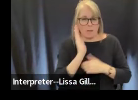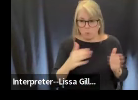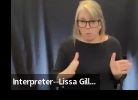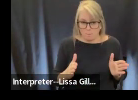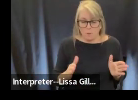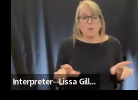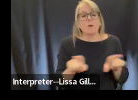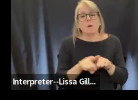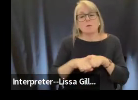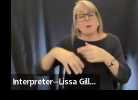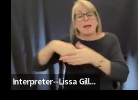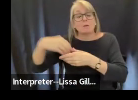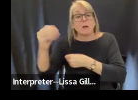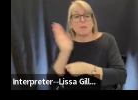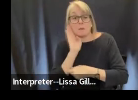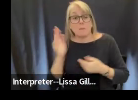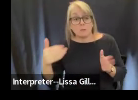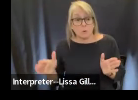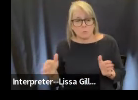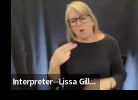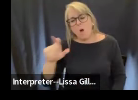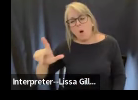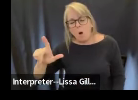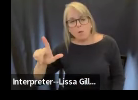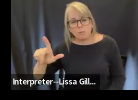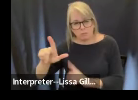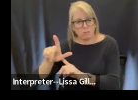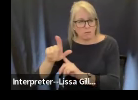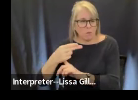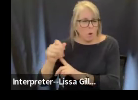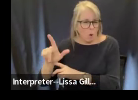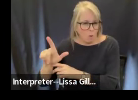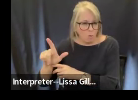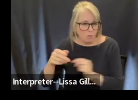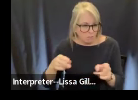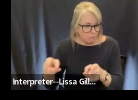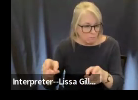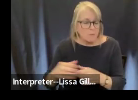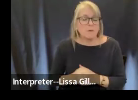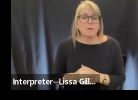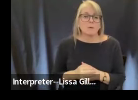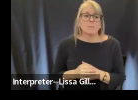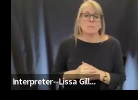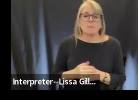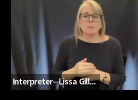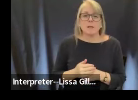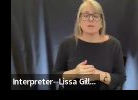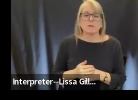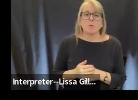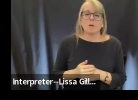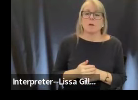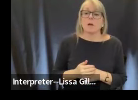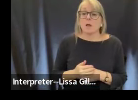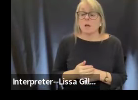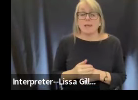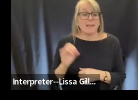outside of the bedroom areas, mostly the hallway when we say outside of each sleeping area. You want them on every level of the home, so